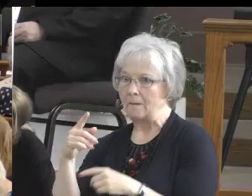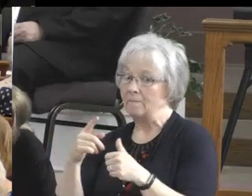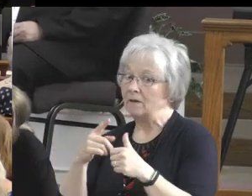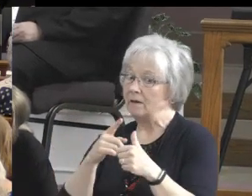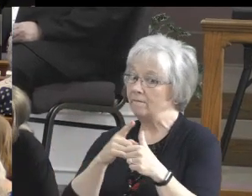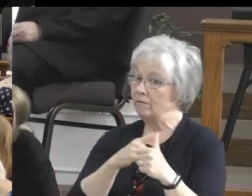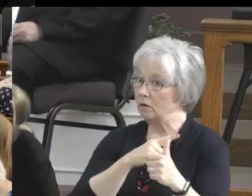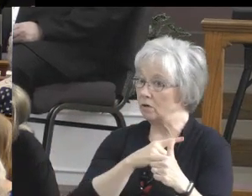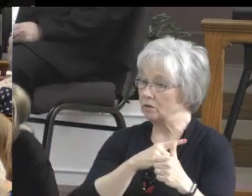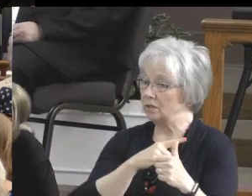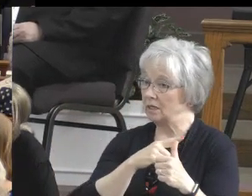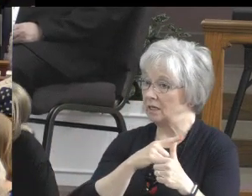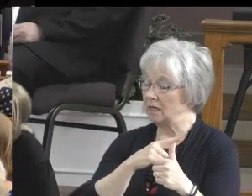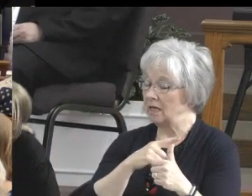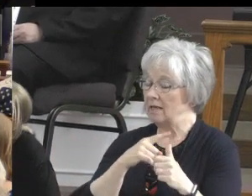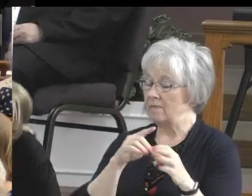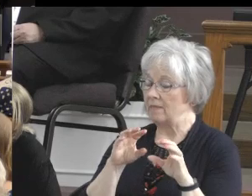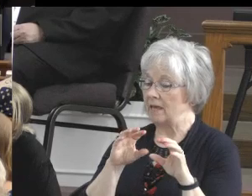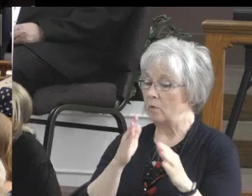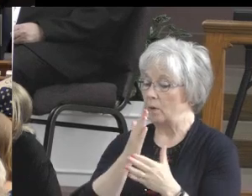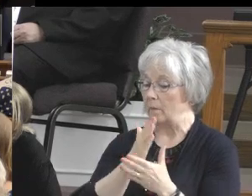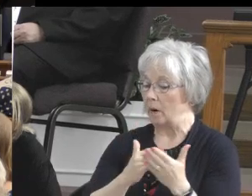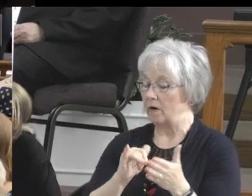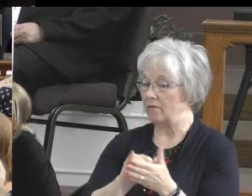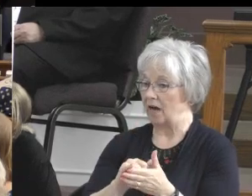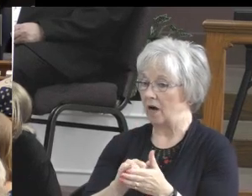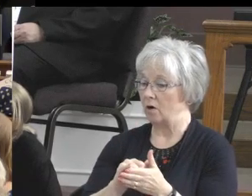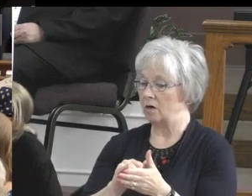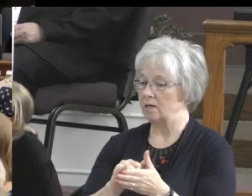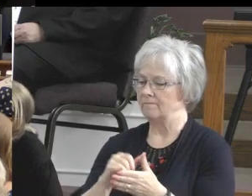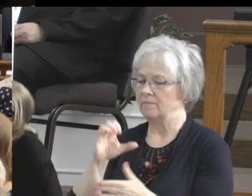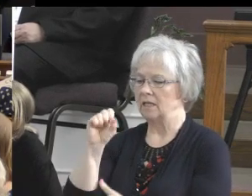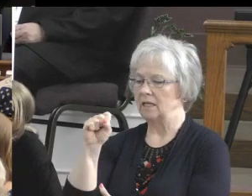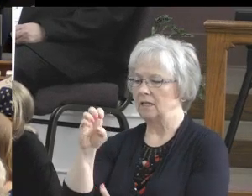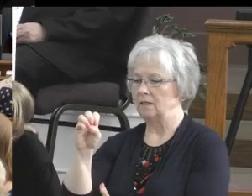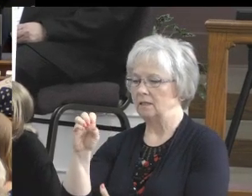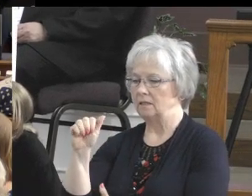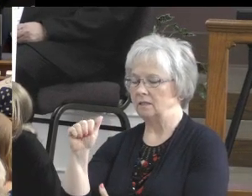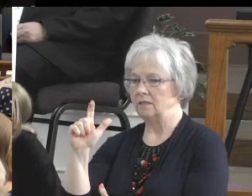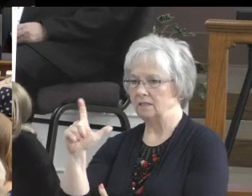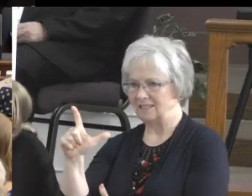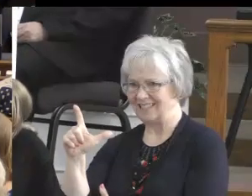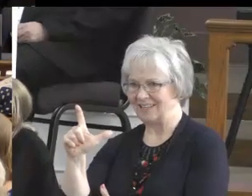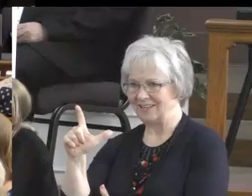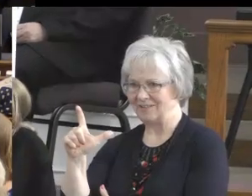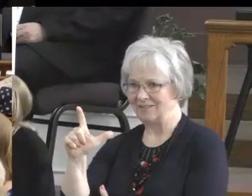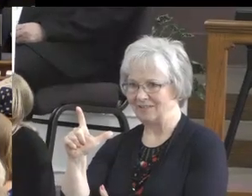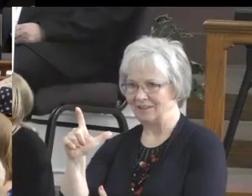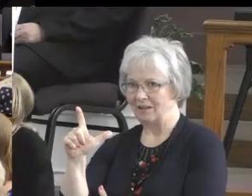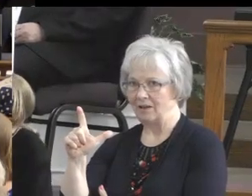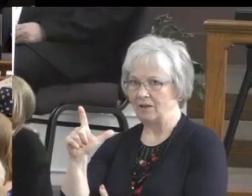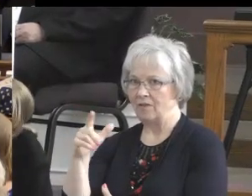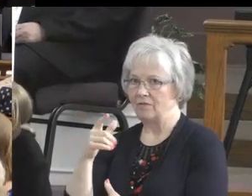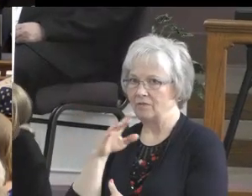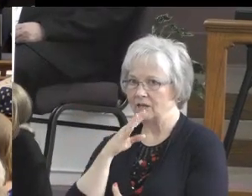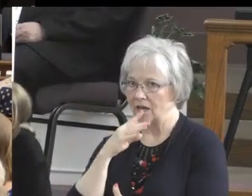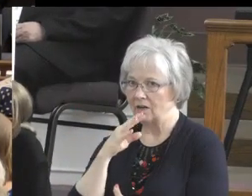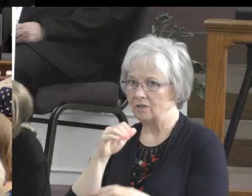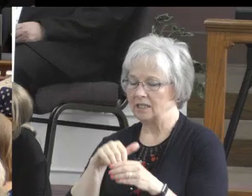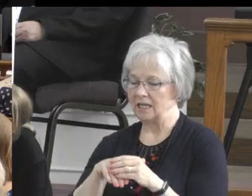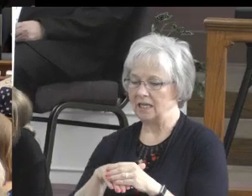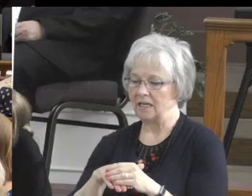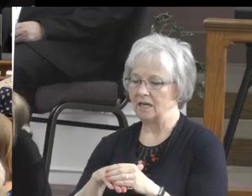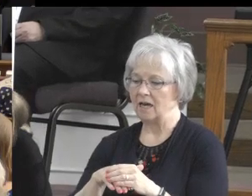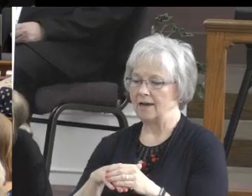of our seal, our coat of arms, if you will, for our nation that had already been developed. And so they took those colors and put them into the